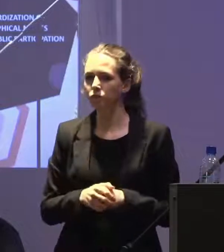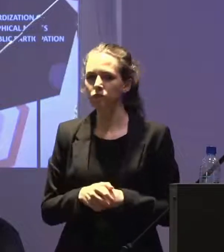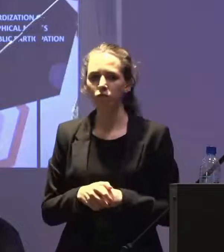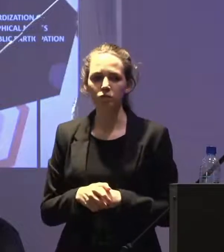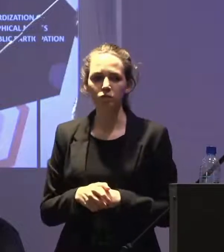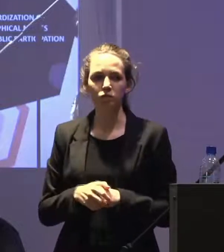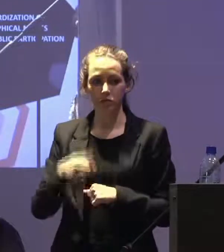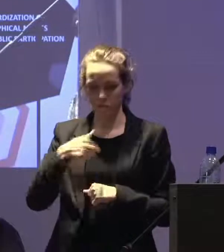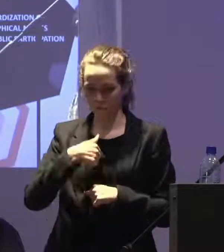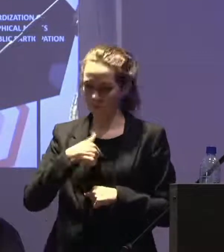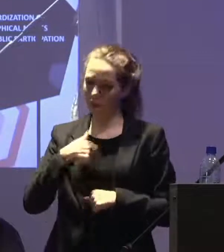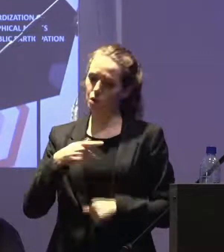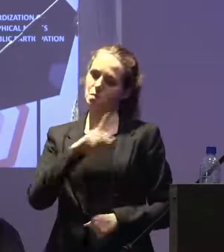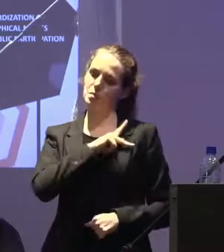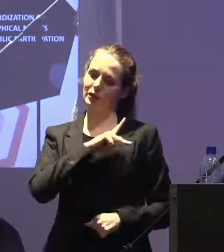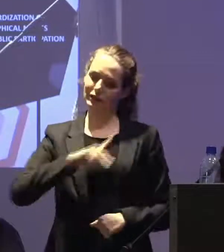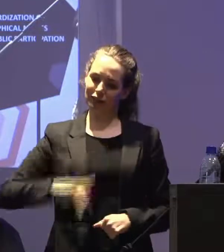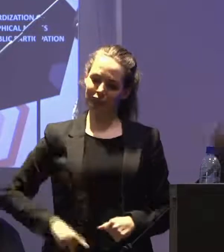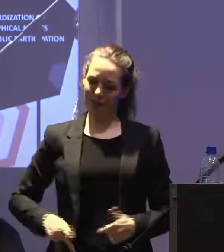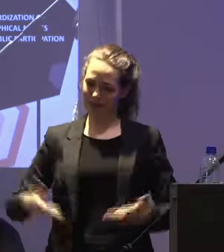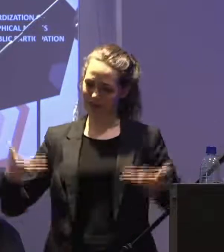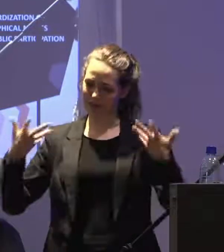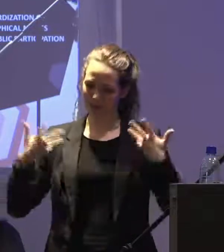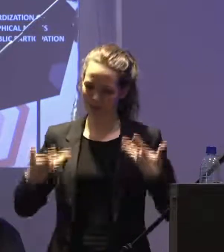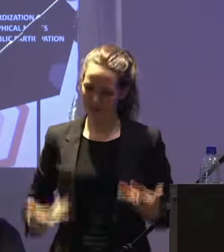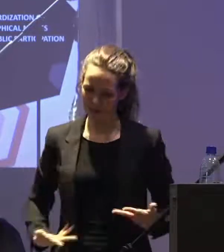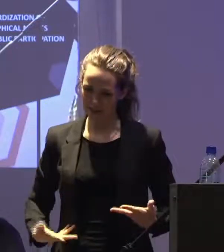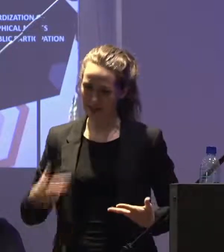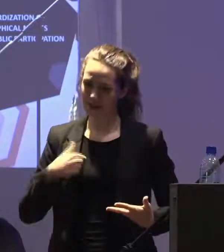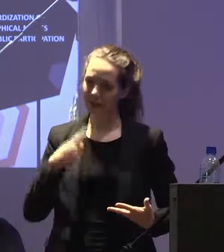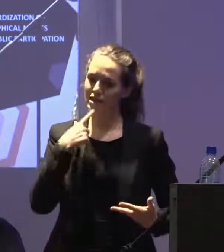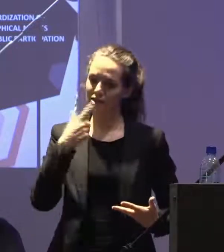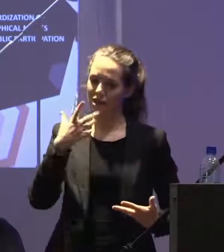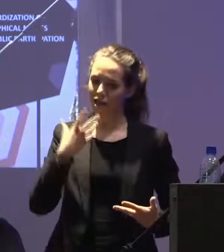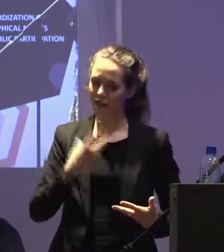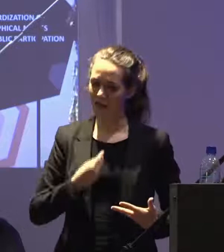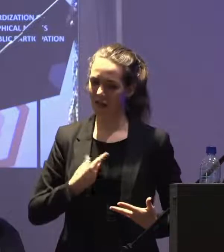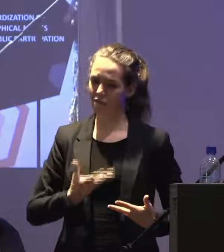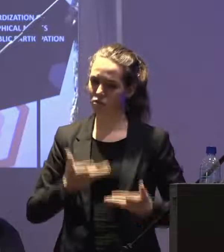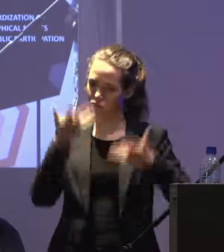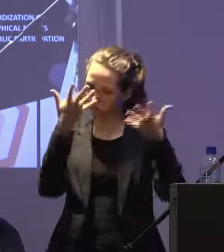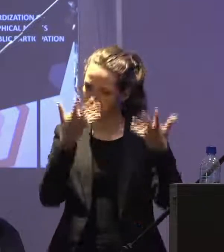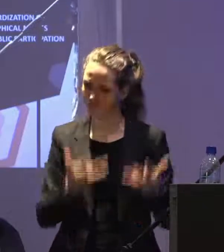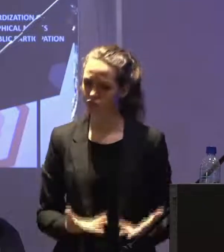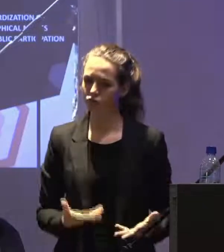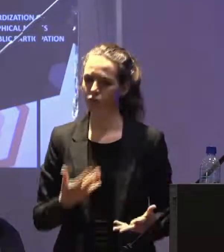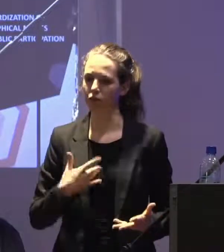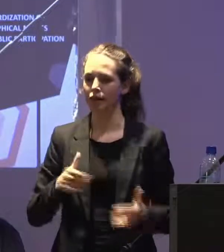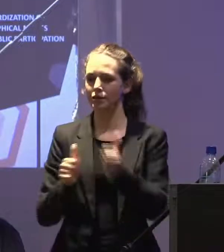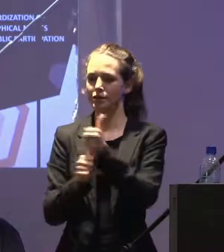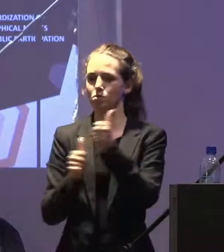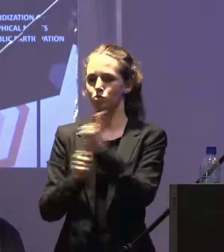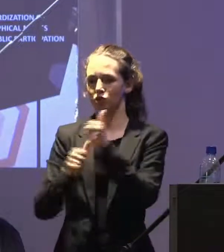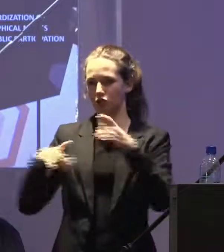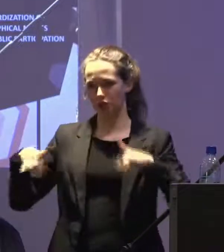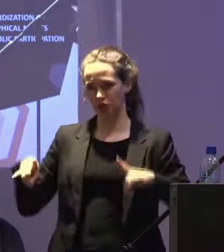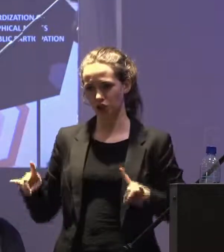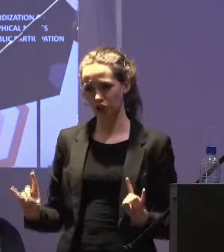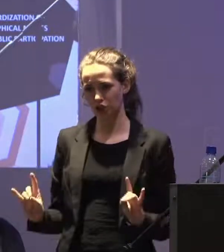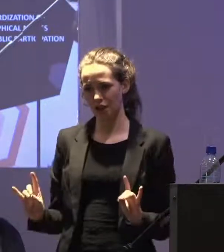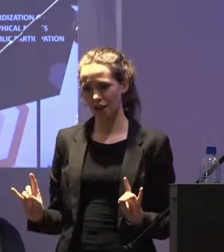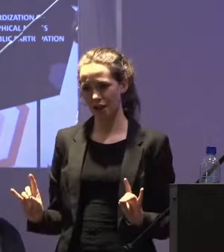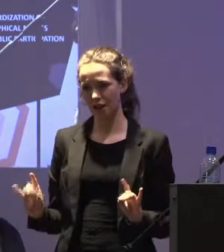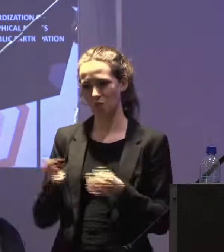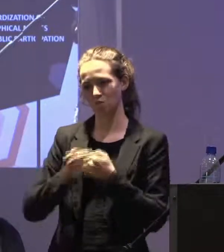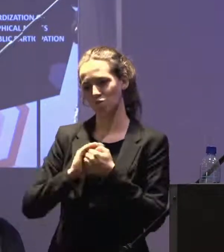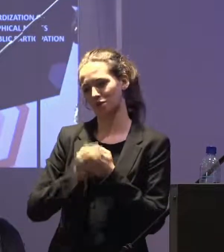am a princess, so that's why I am treated like this, with Deputy Chair protecting